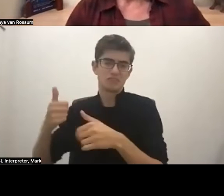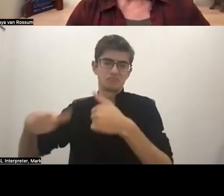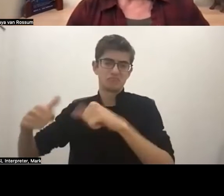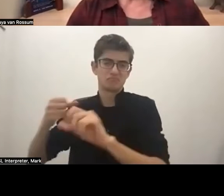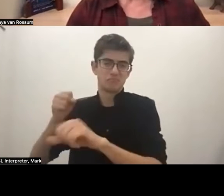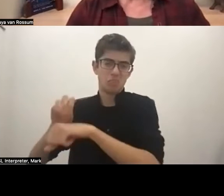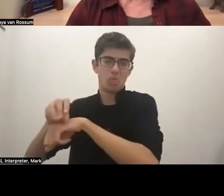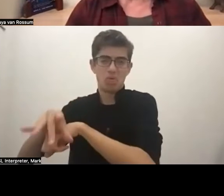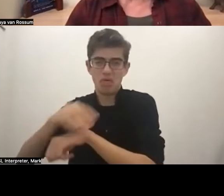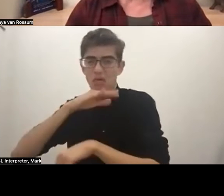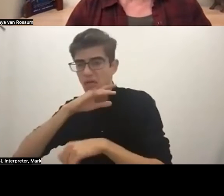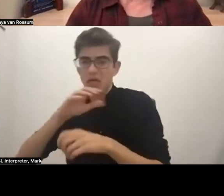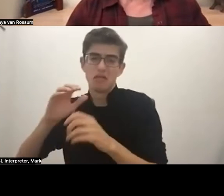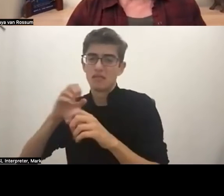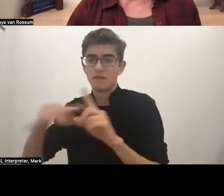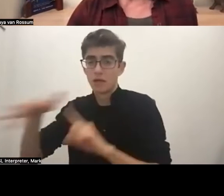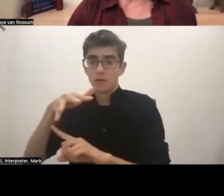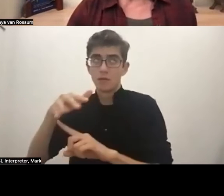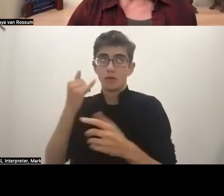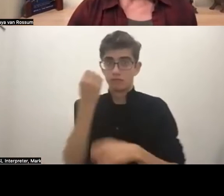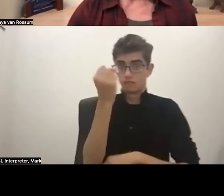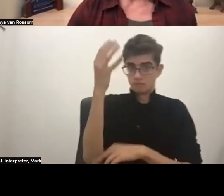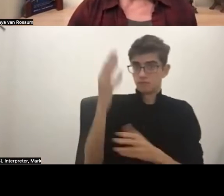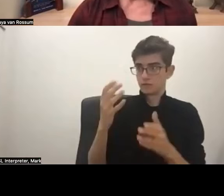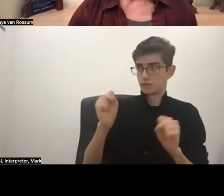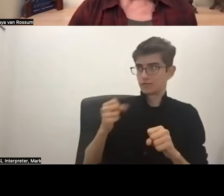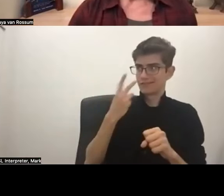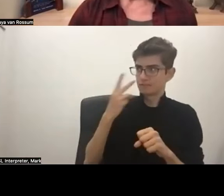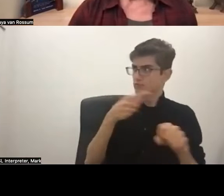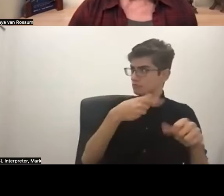the amendment to challenge those bills.